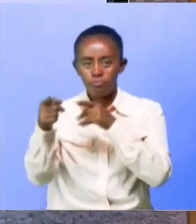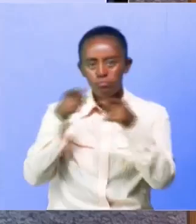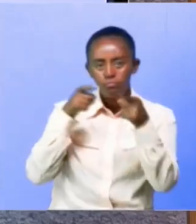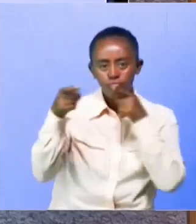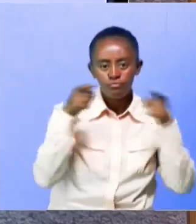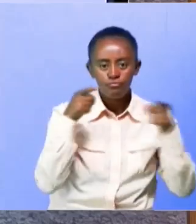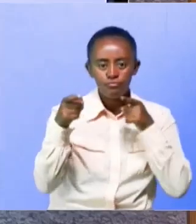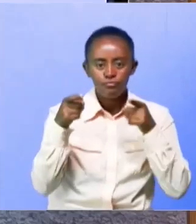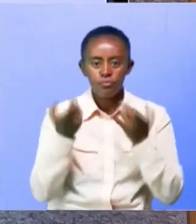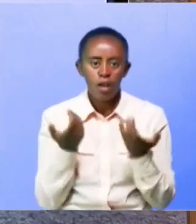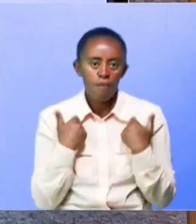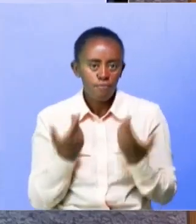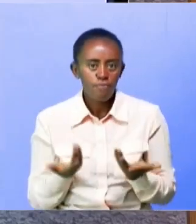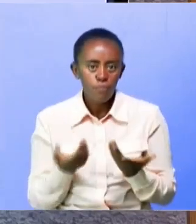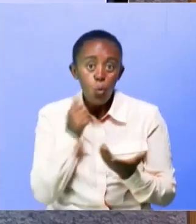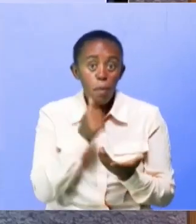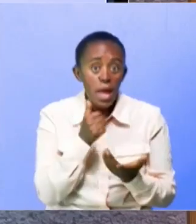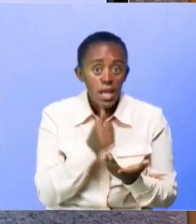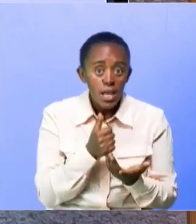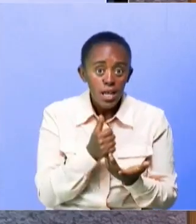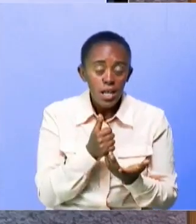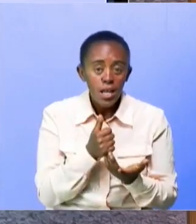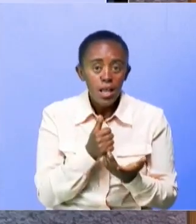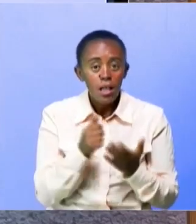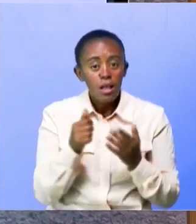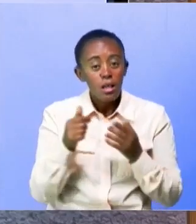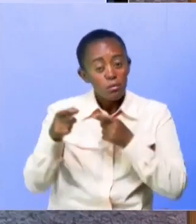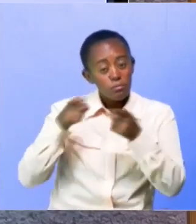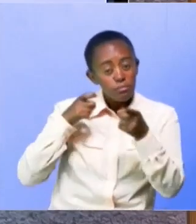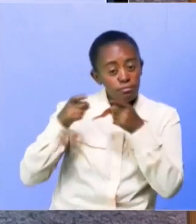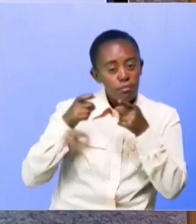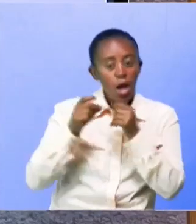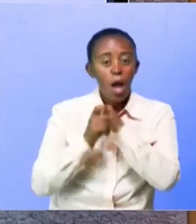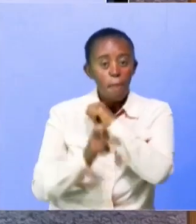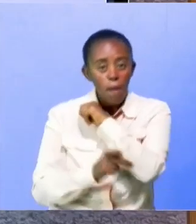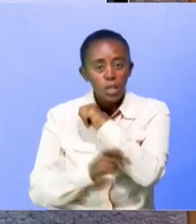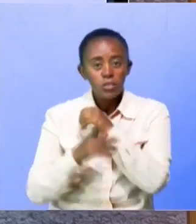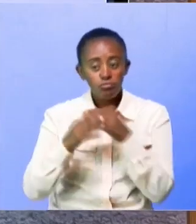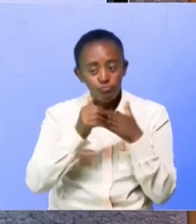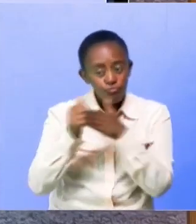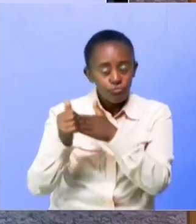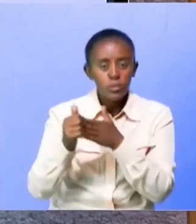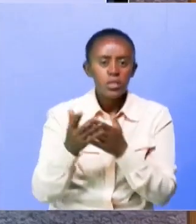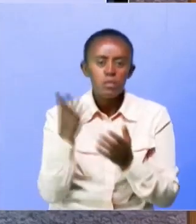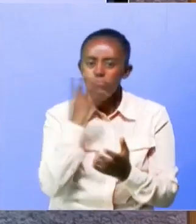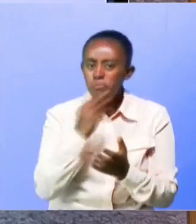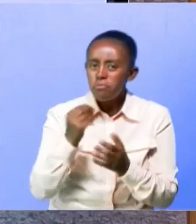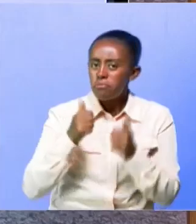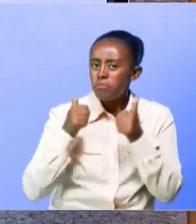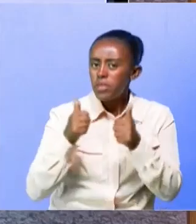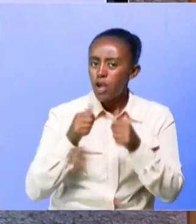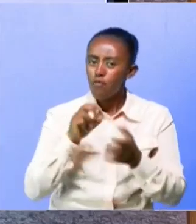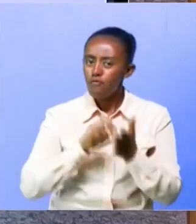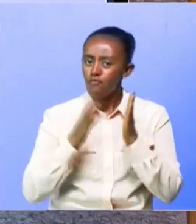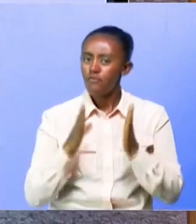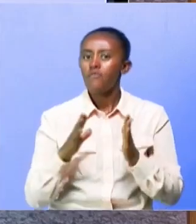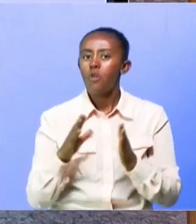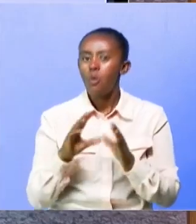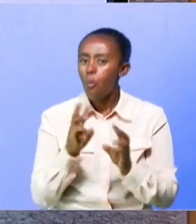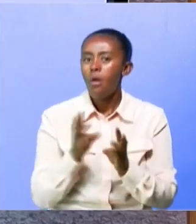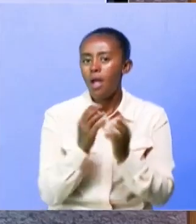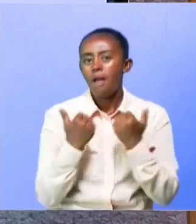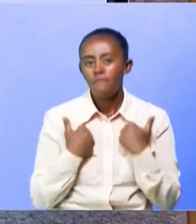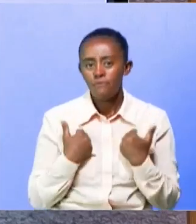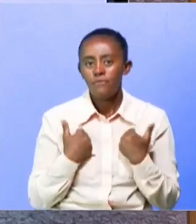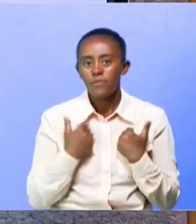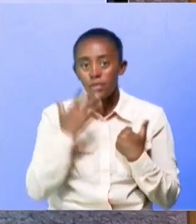way. You see? Leading the campaigns in a right way, in a beautiful way, in a fruitful way.